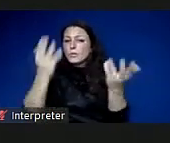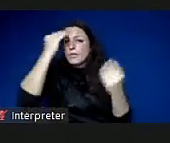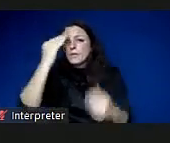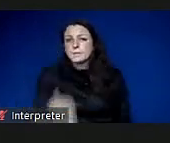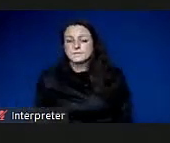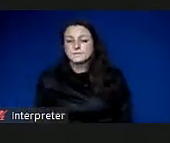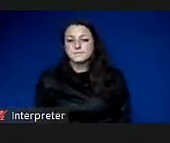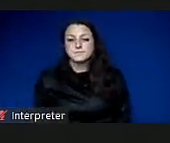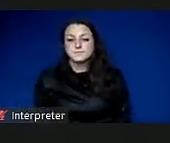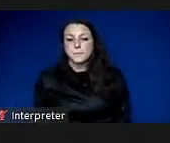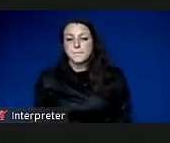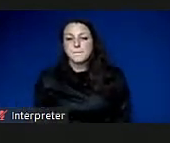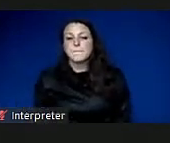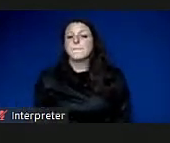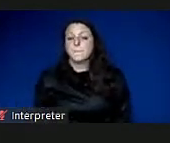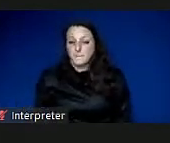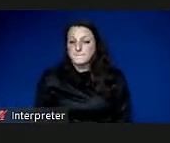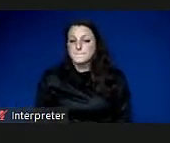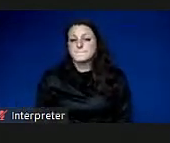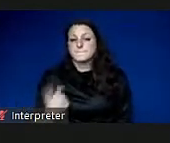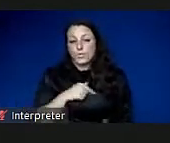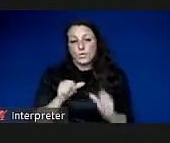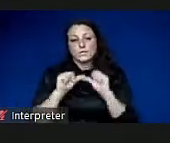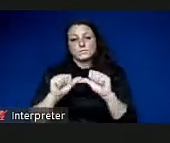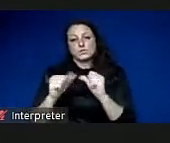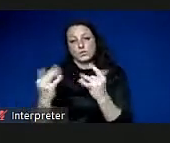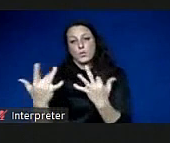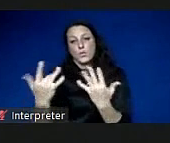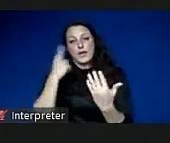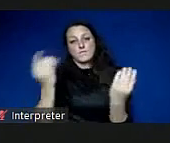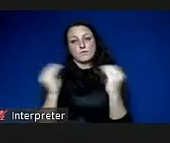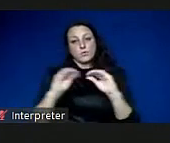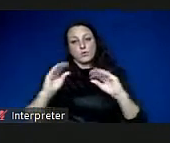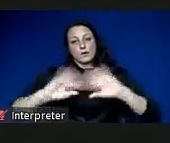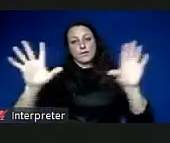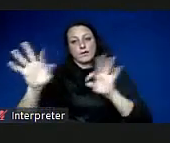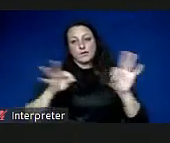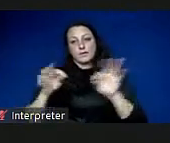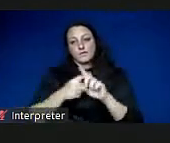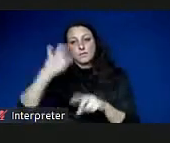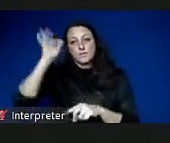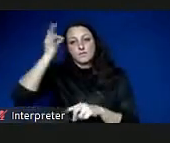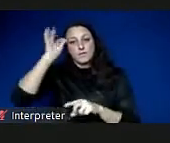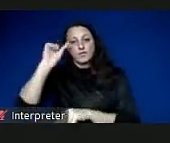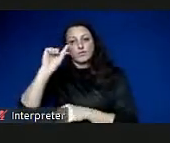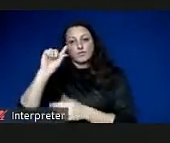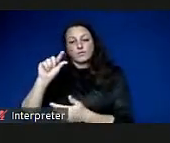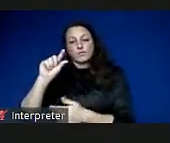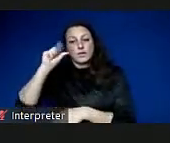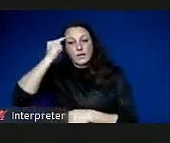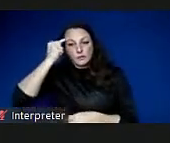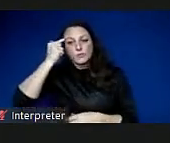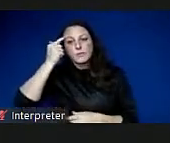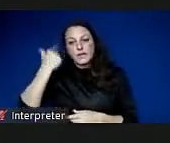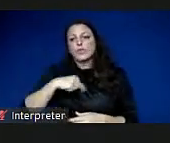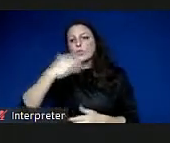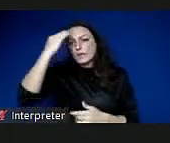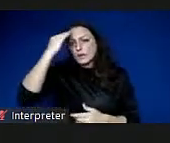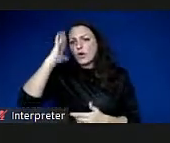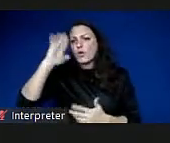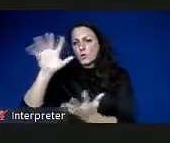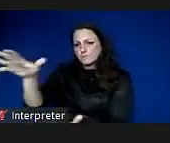Well, we're continuing to wait for a little bit more clarity at this point from the federal government. We do know that we're going to